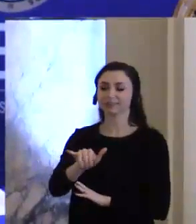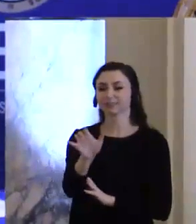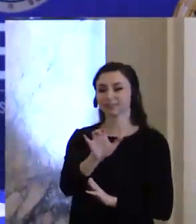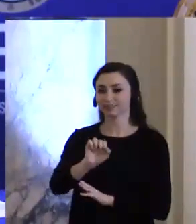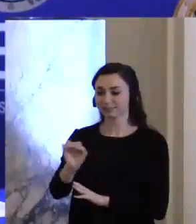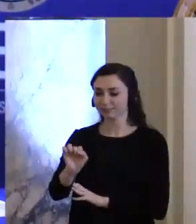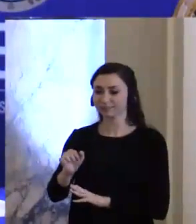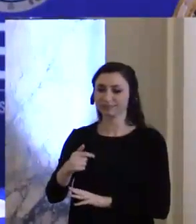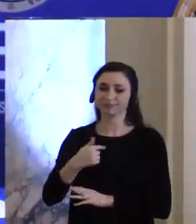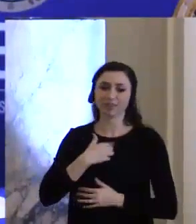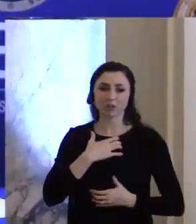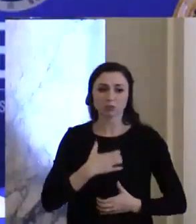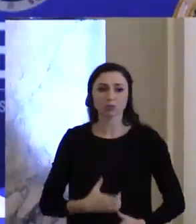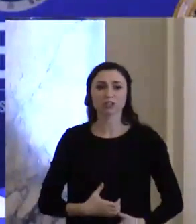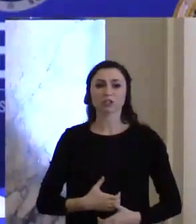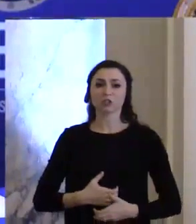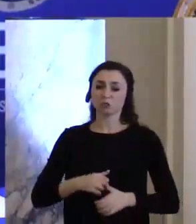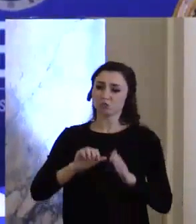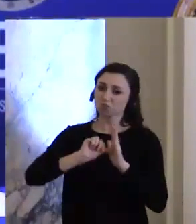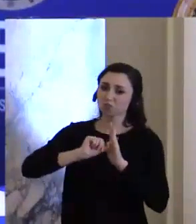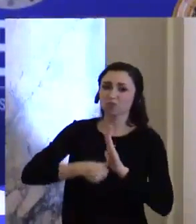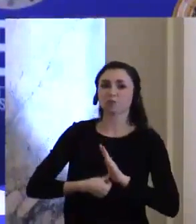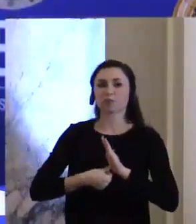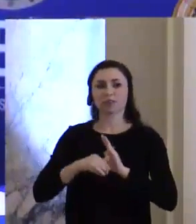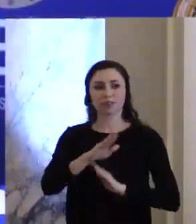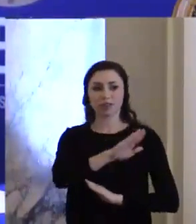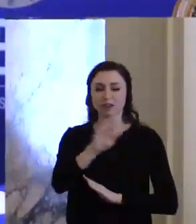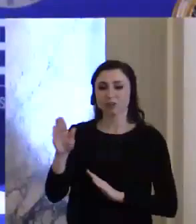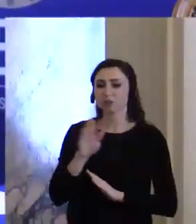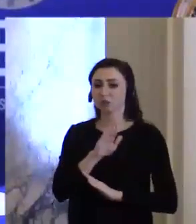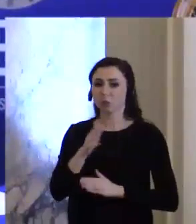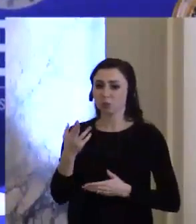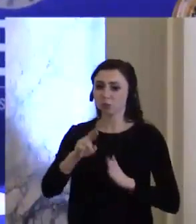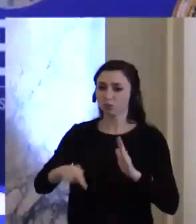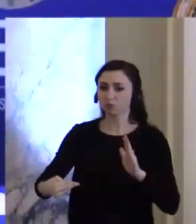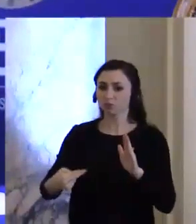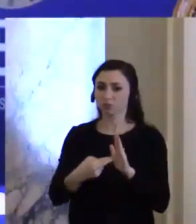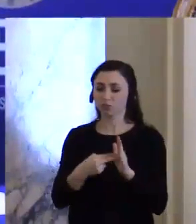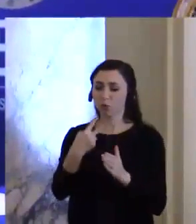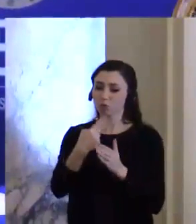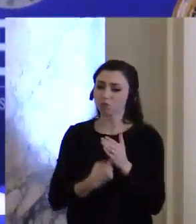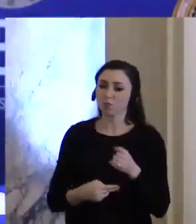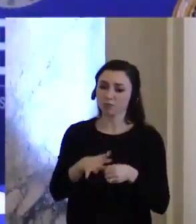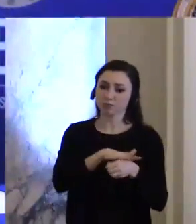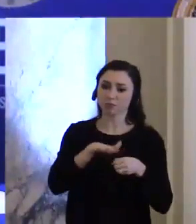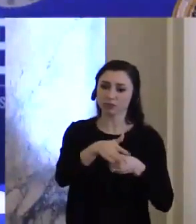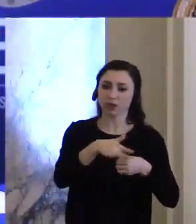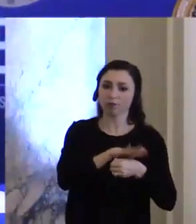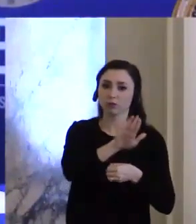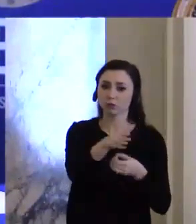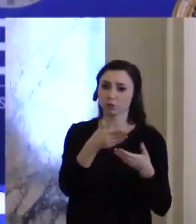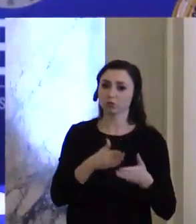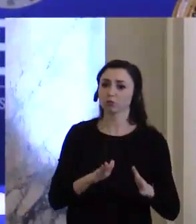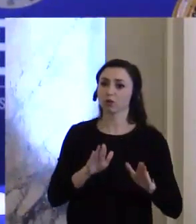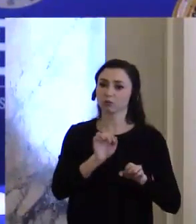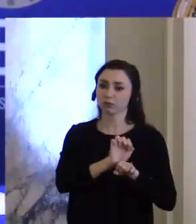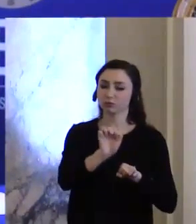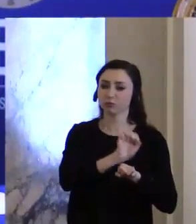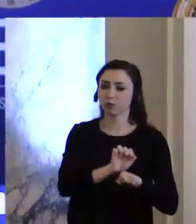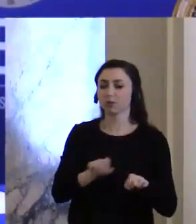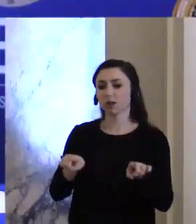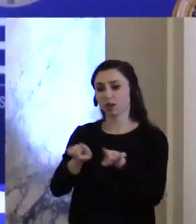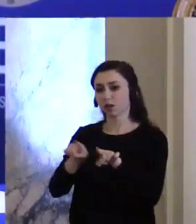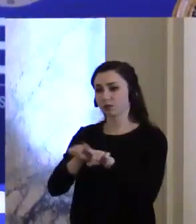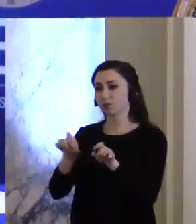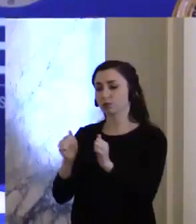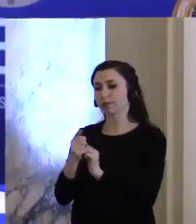your organizations, both in the specialized sectors covered by your individual missions, as well as at the